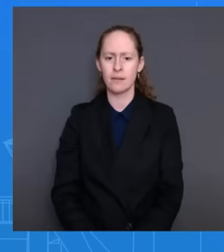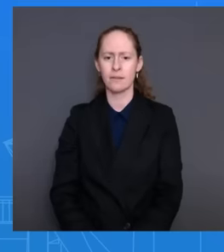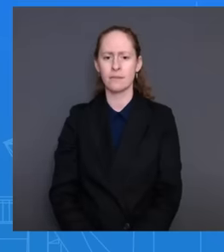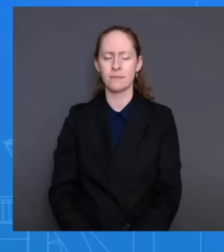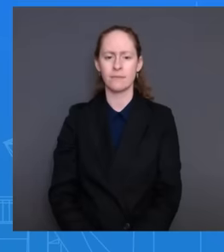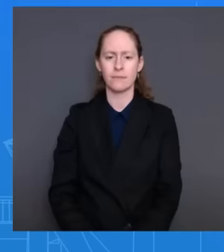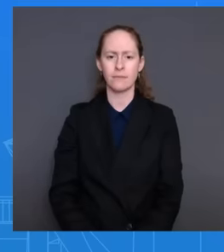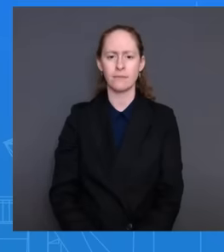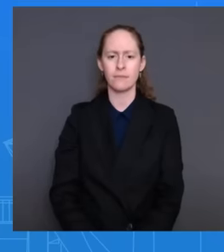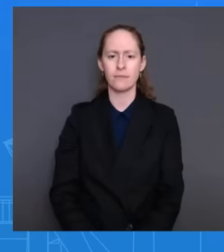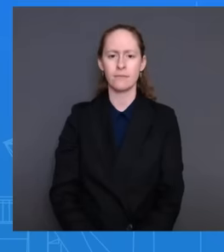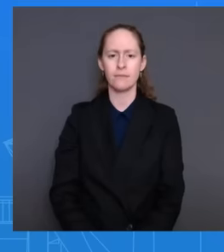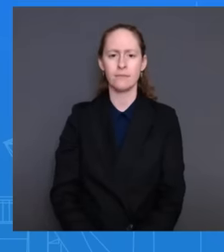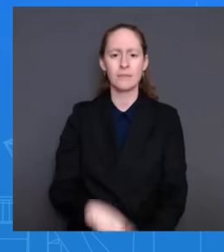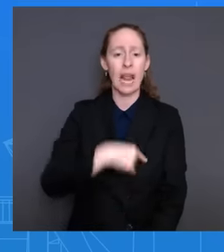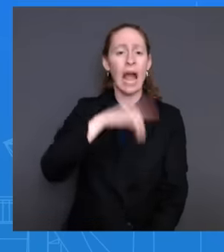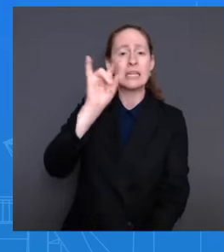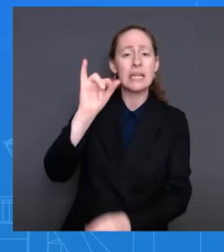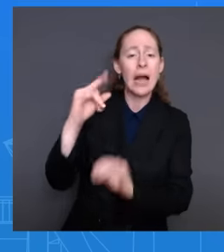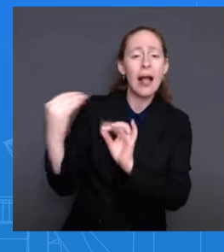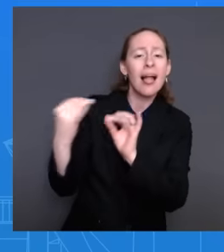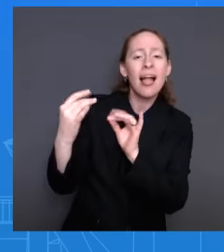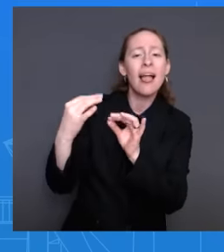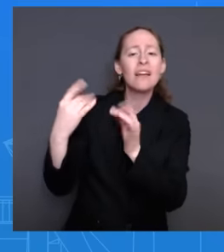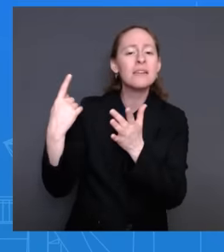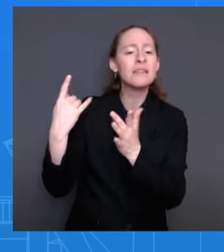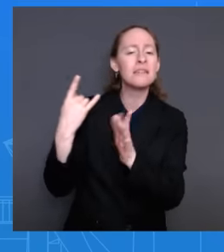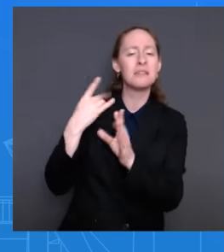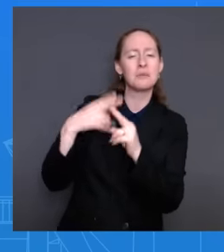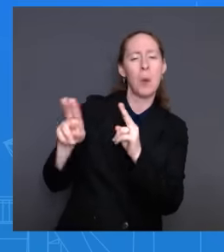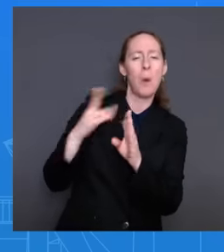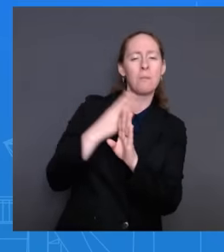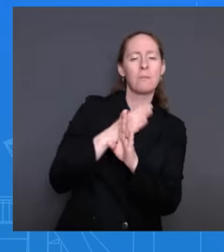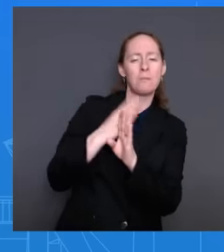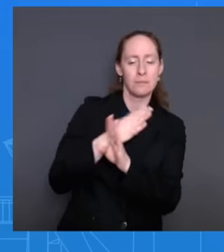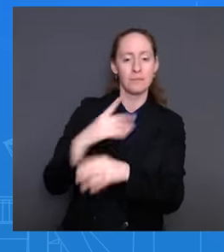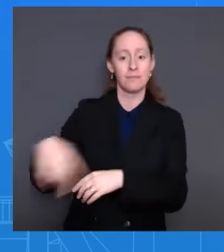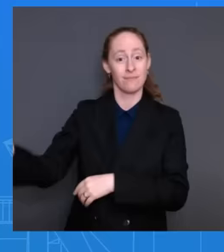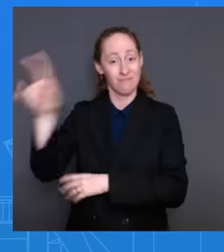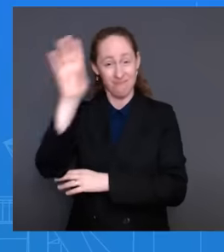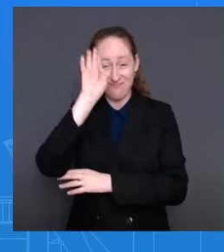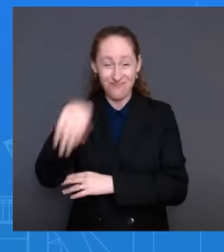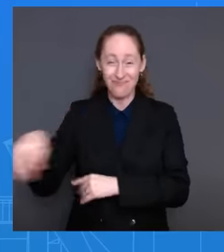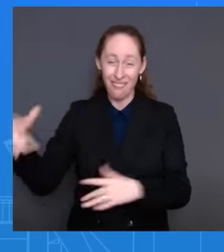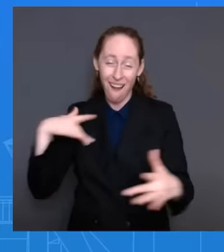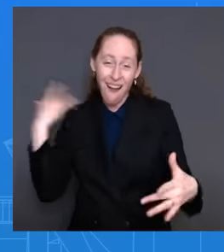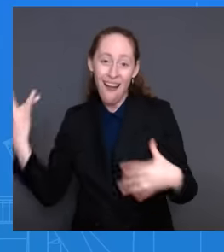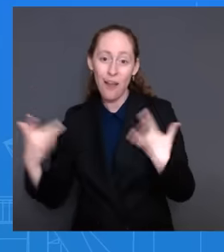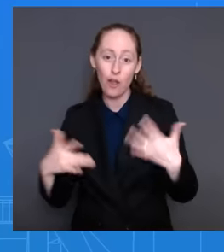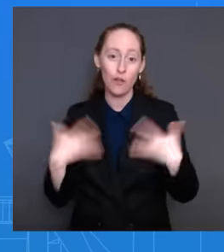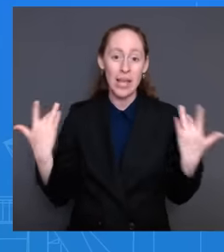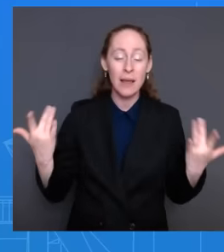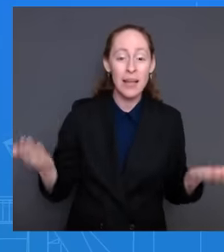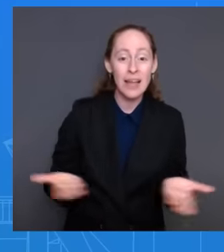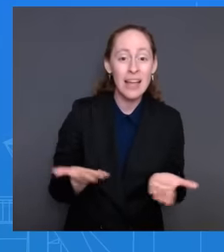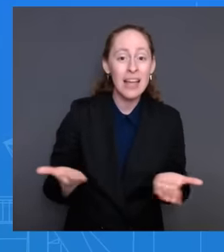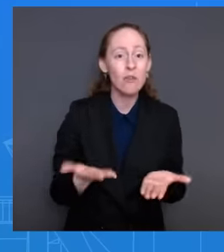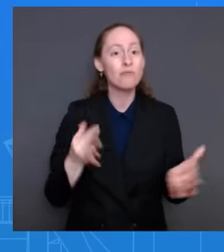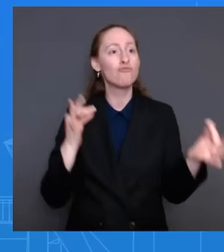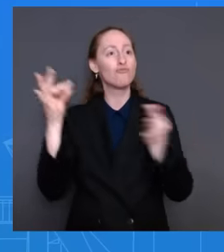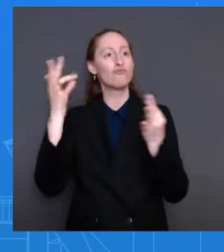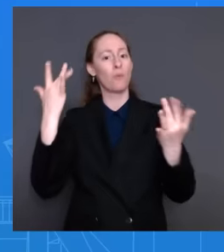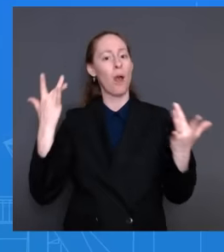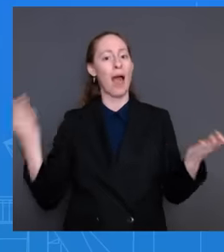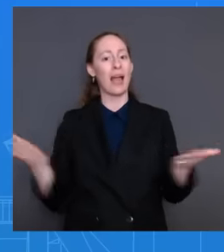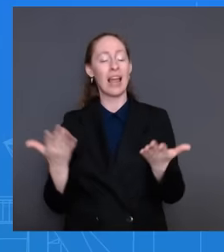They were thrilled to come out and make sure that you heard directly from them why they were here. I don't have much more to share. As you know,